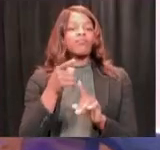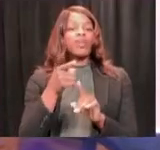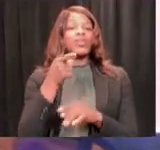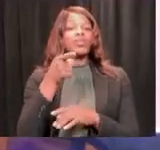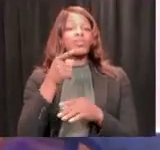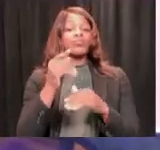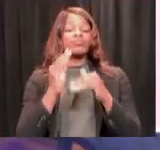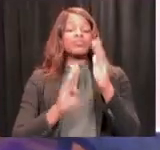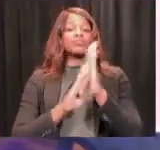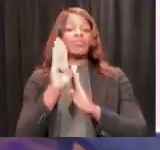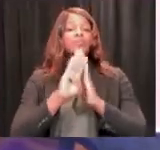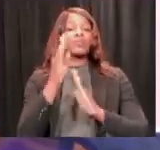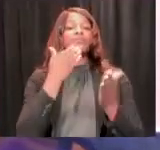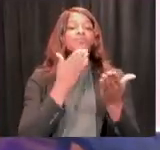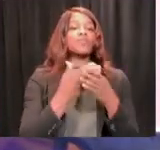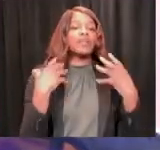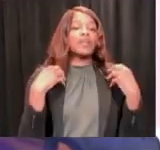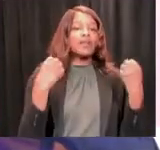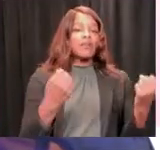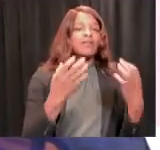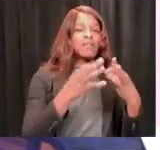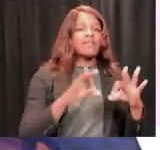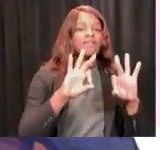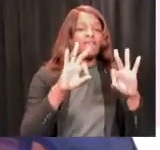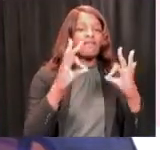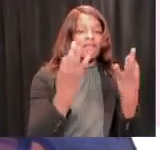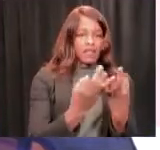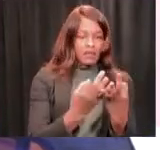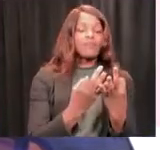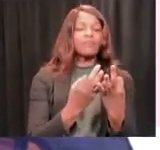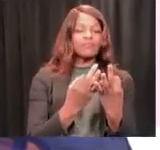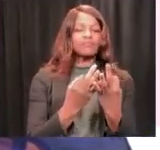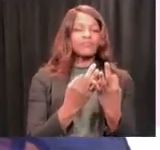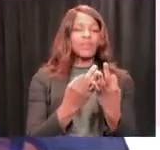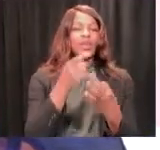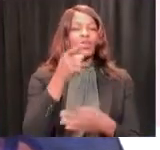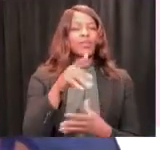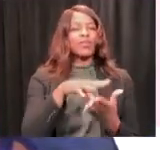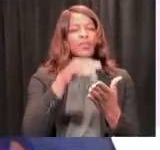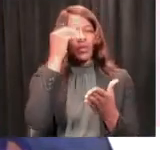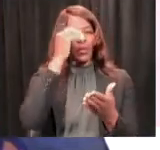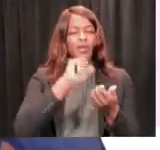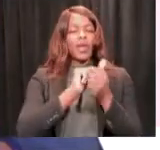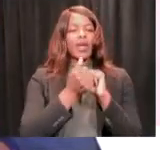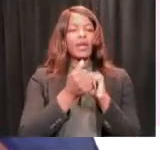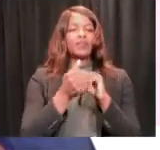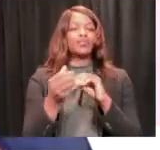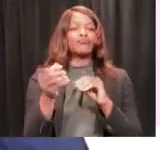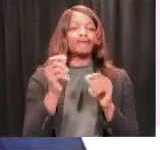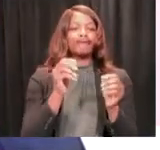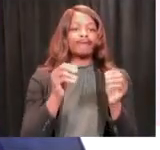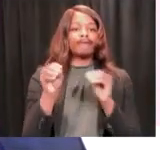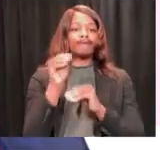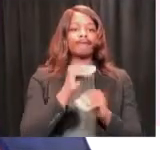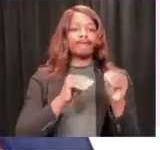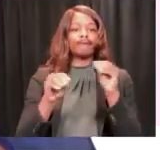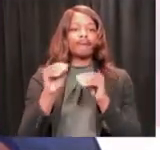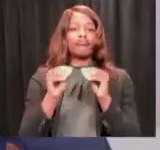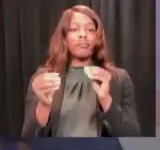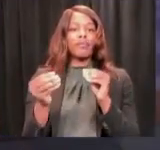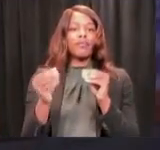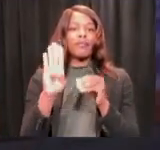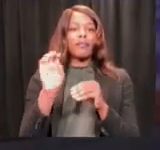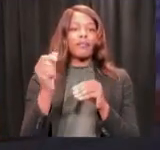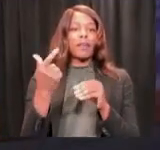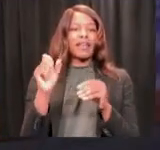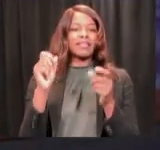building a family, building the healthy life that God wants you to have is you learning how to repack your bags.